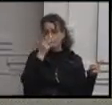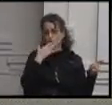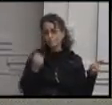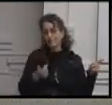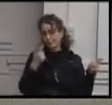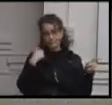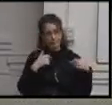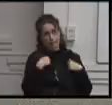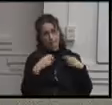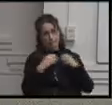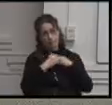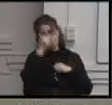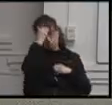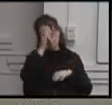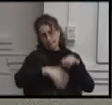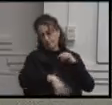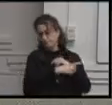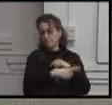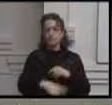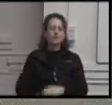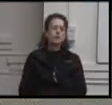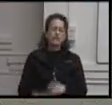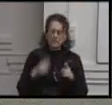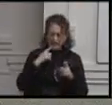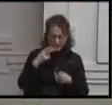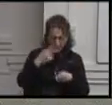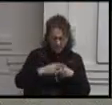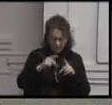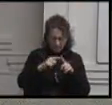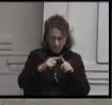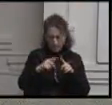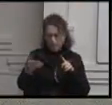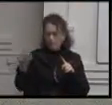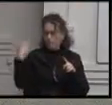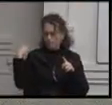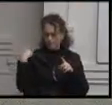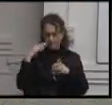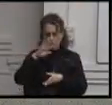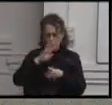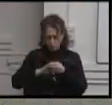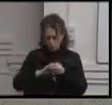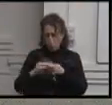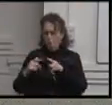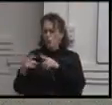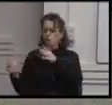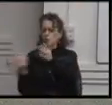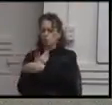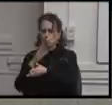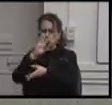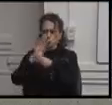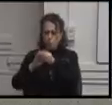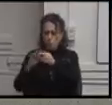When it says the name, previous total, new total and difference,